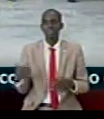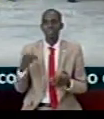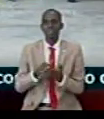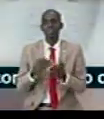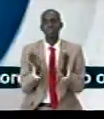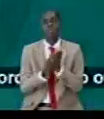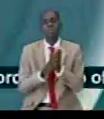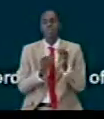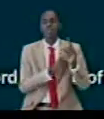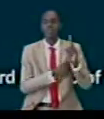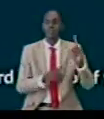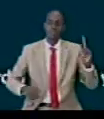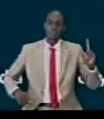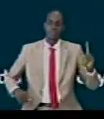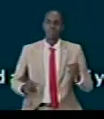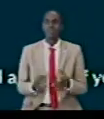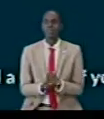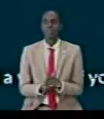Lord.